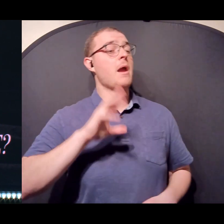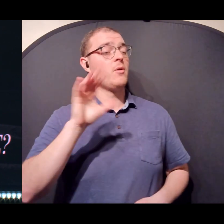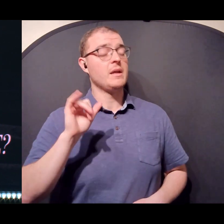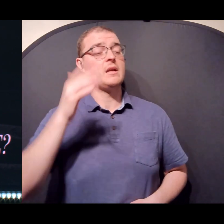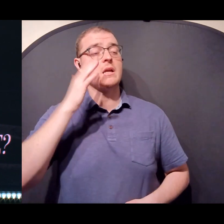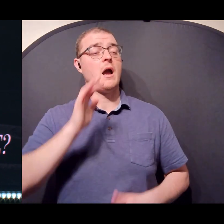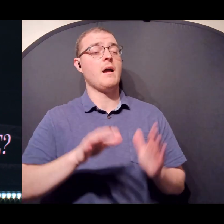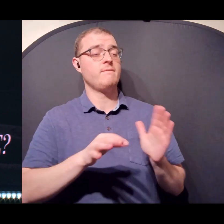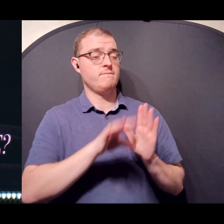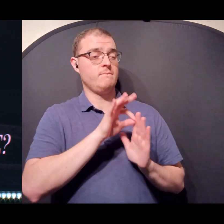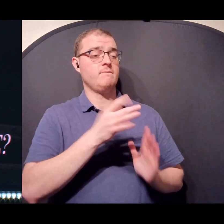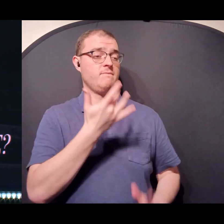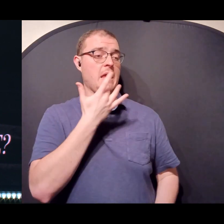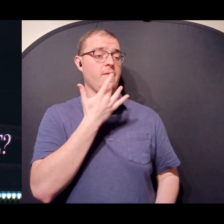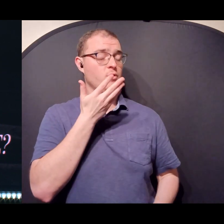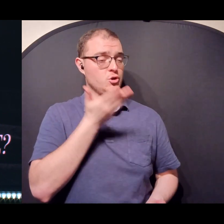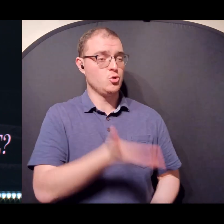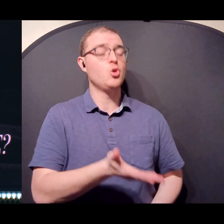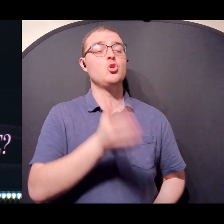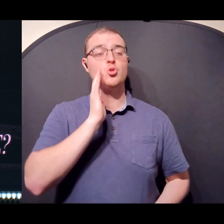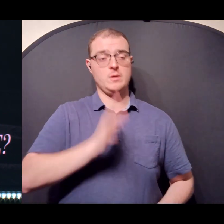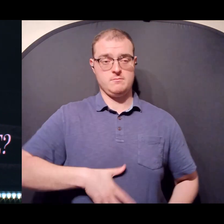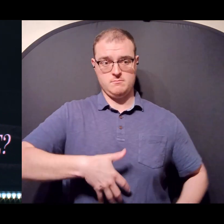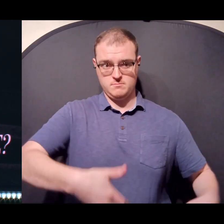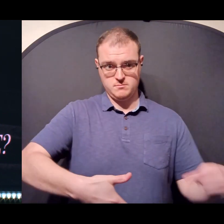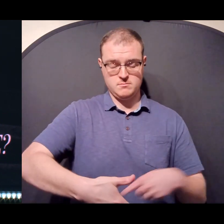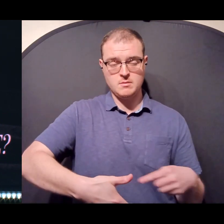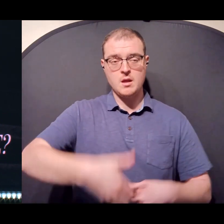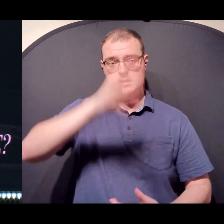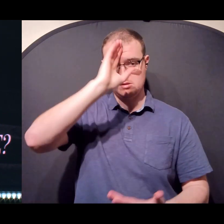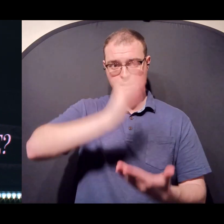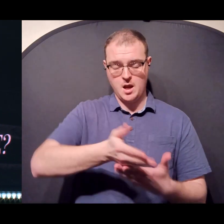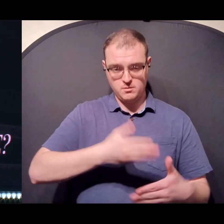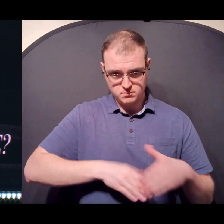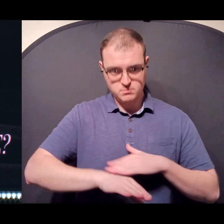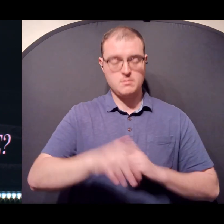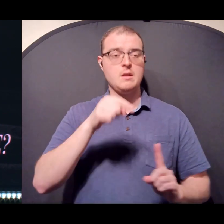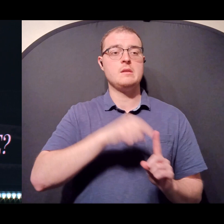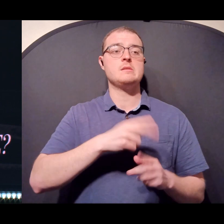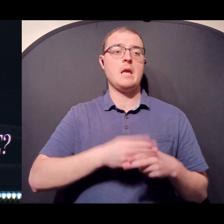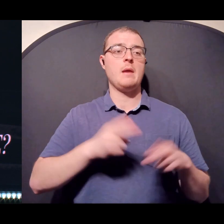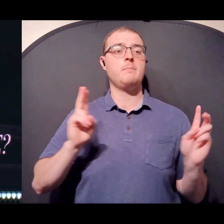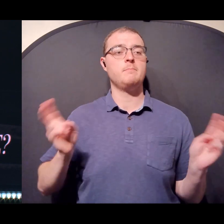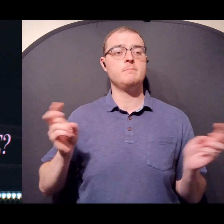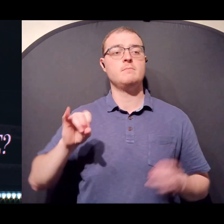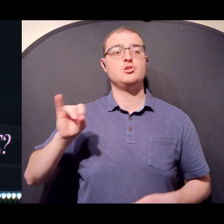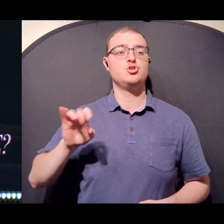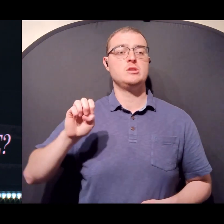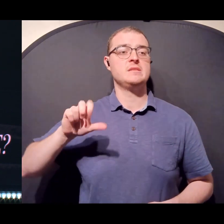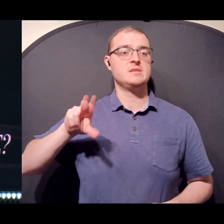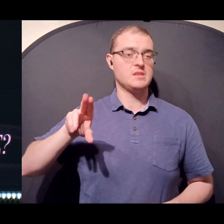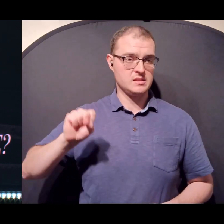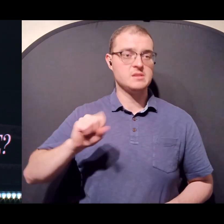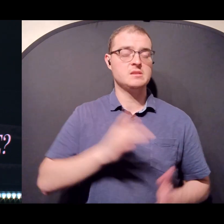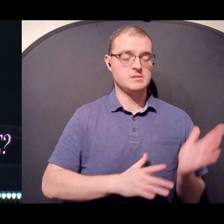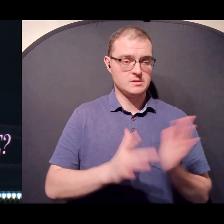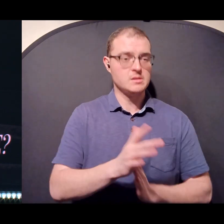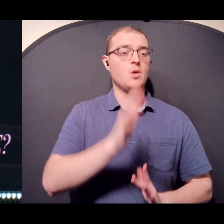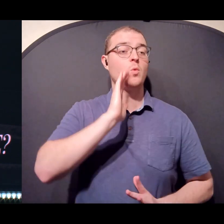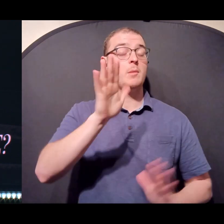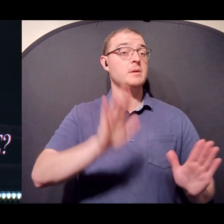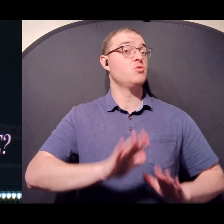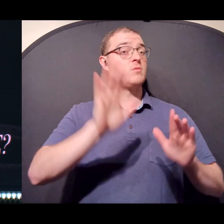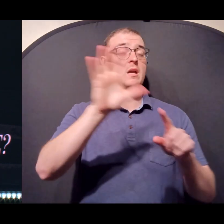Mary, you have found favor with God. You will conceive and give birth to a son, and you are to call him Jesus. He